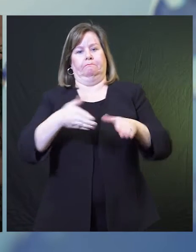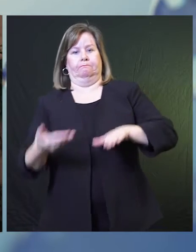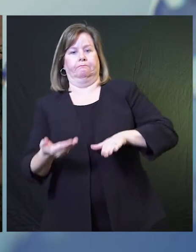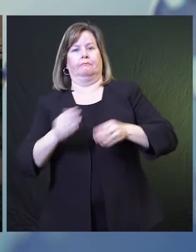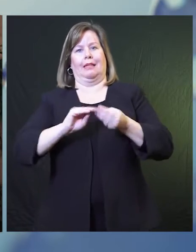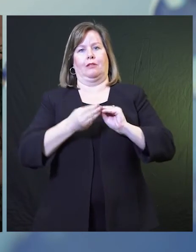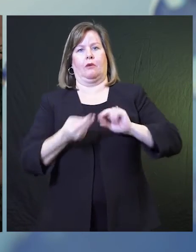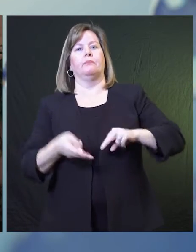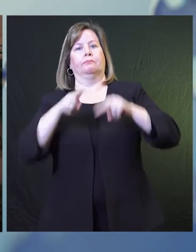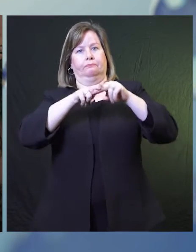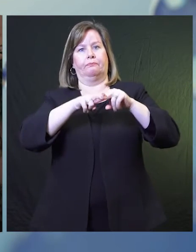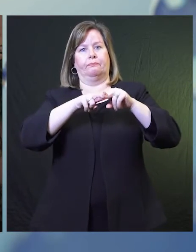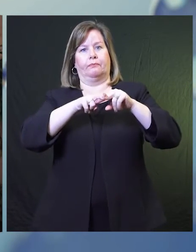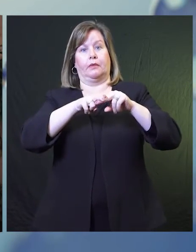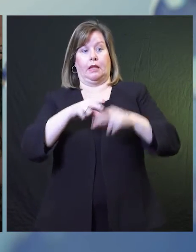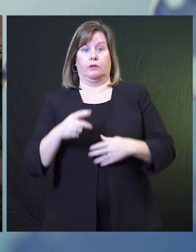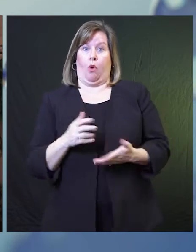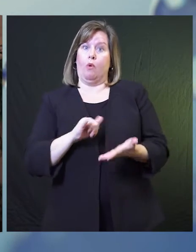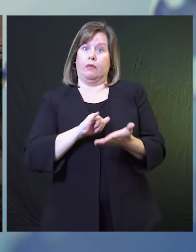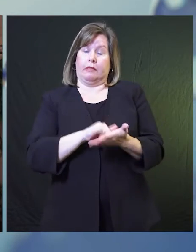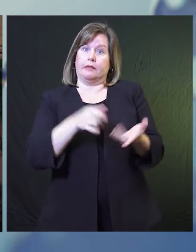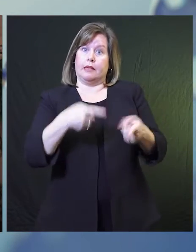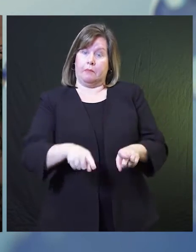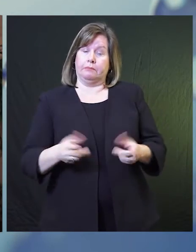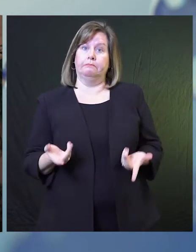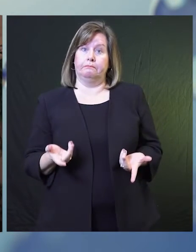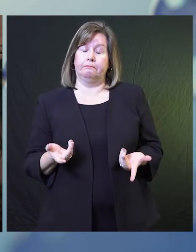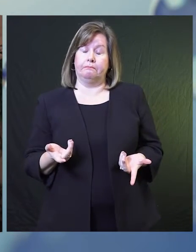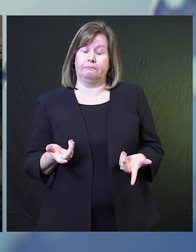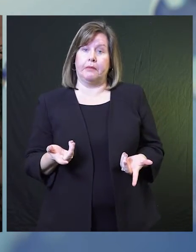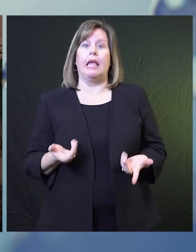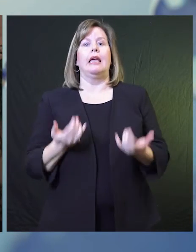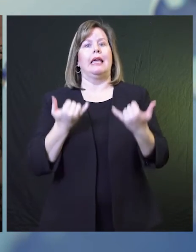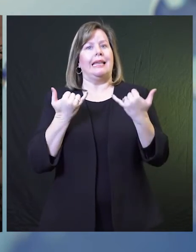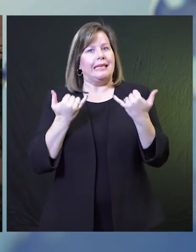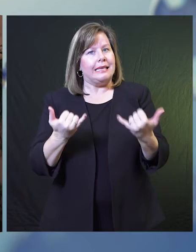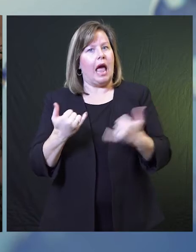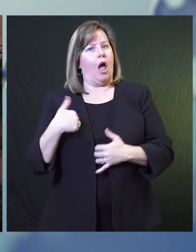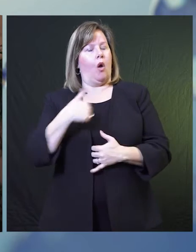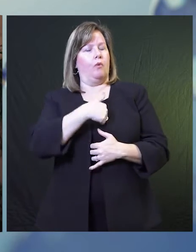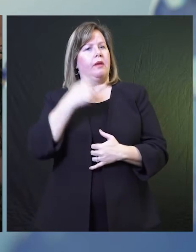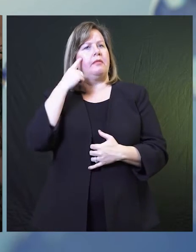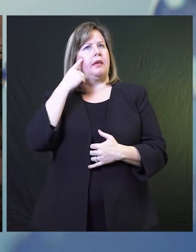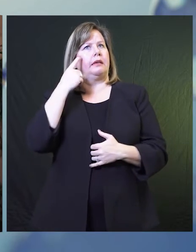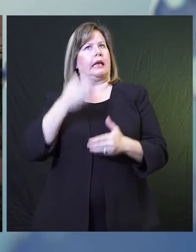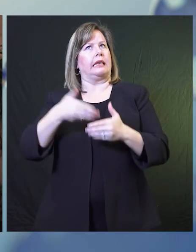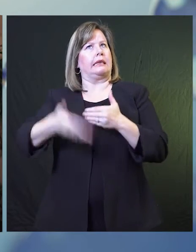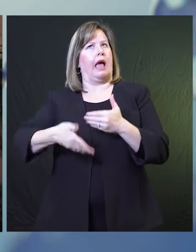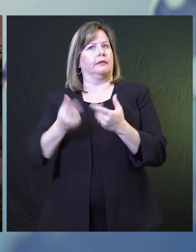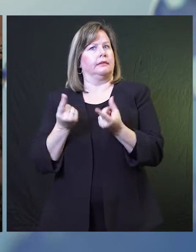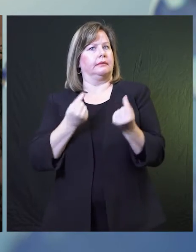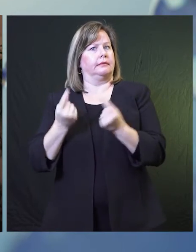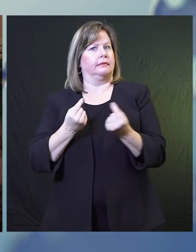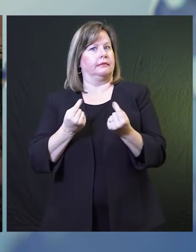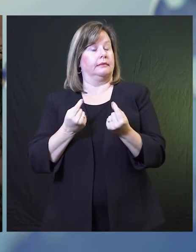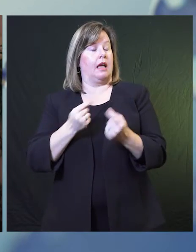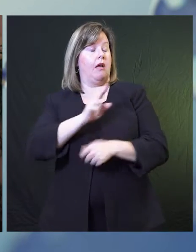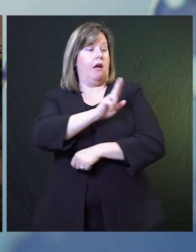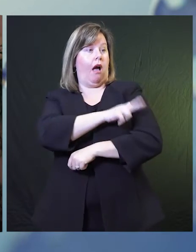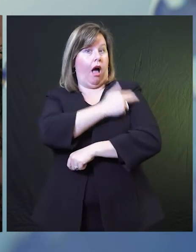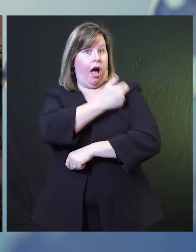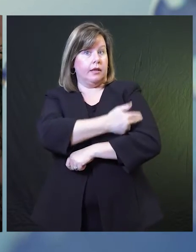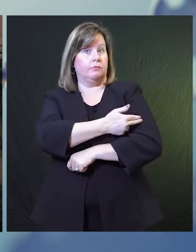really increase. We've done that now. And so we're now looking at what's the next phase. And as the hospitals